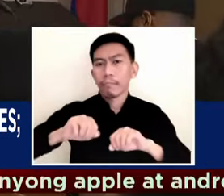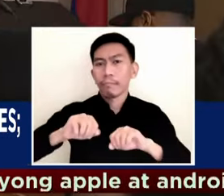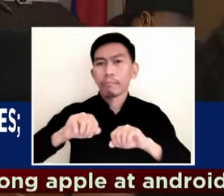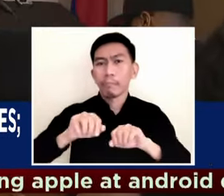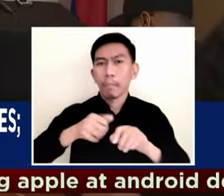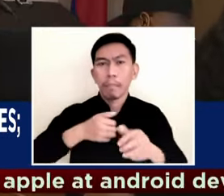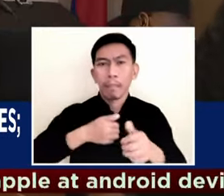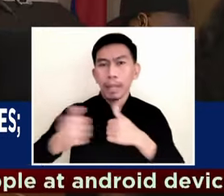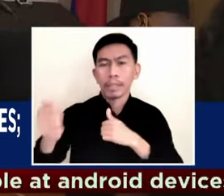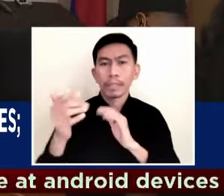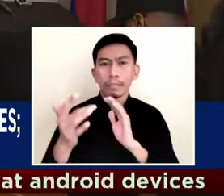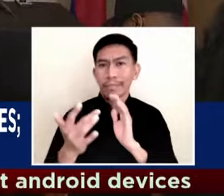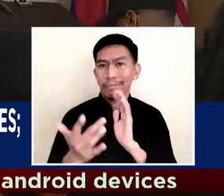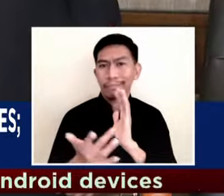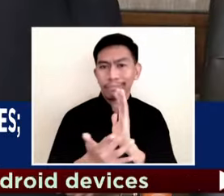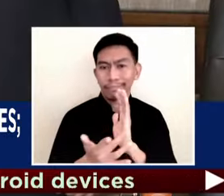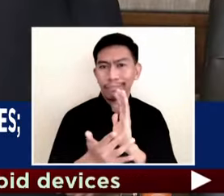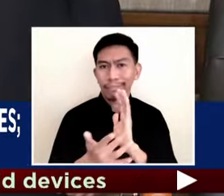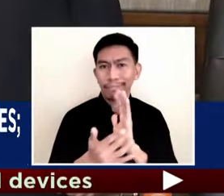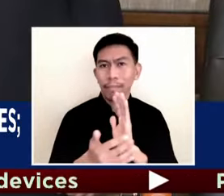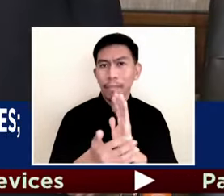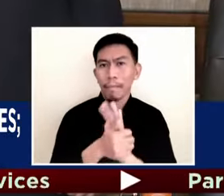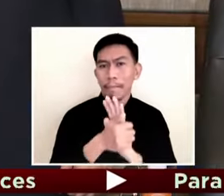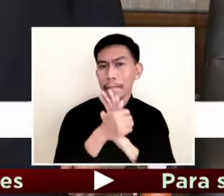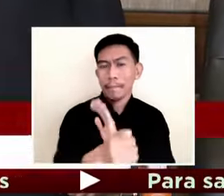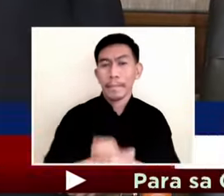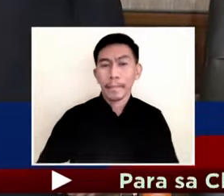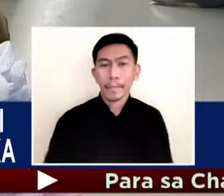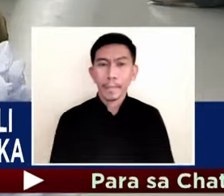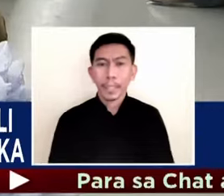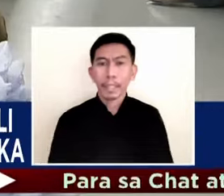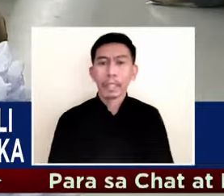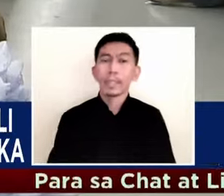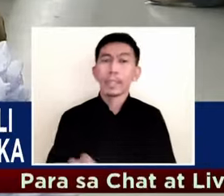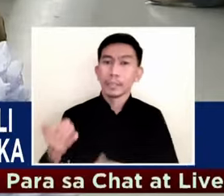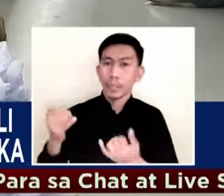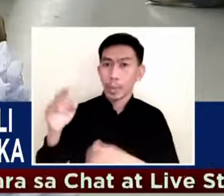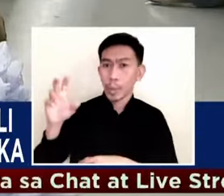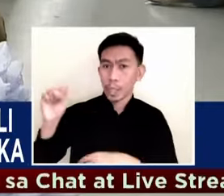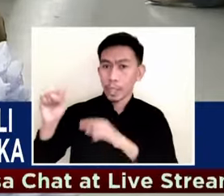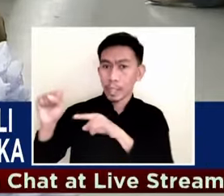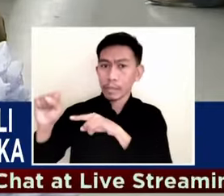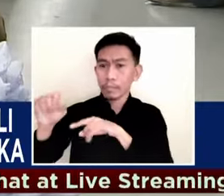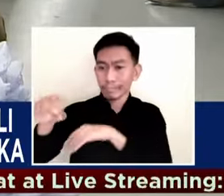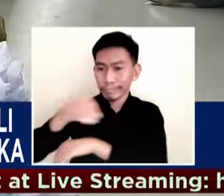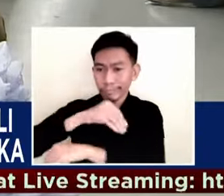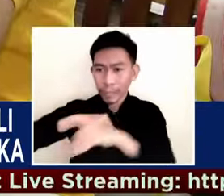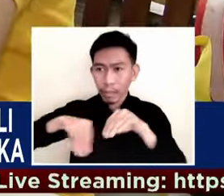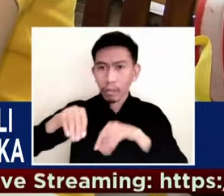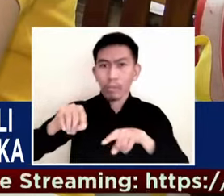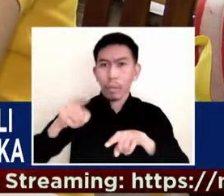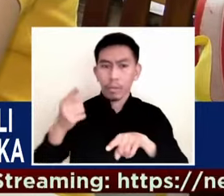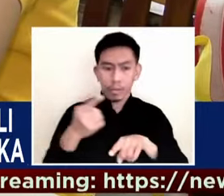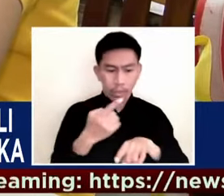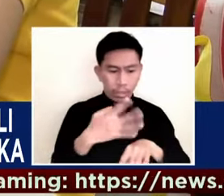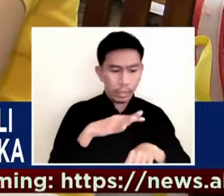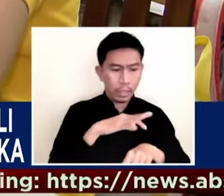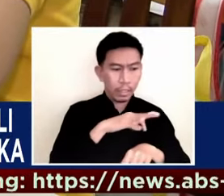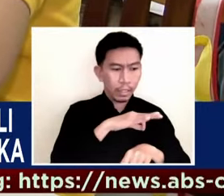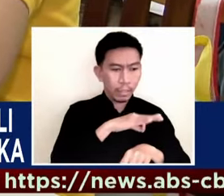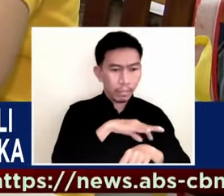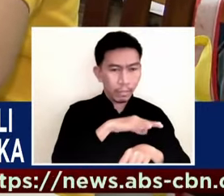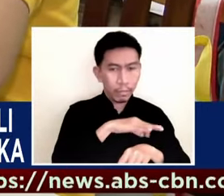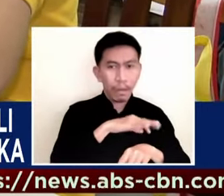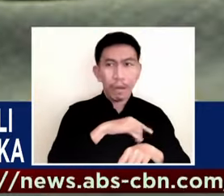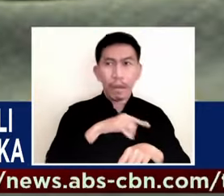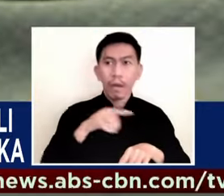competence. Nilinaw naman ni Go na hindi one-way ang trade mission ng US dahil humingi rin sila ng tulong sa US government para mapadali